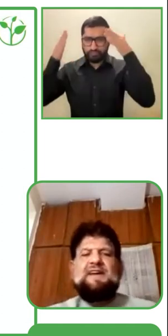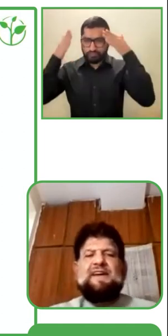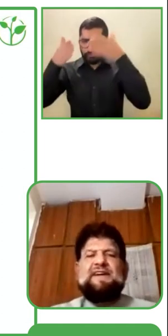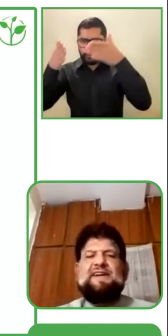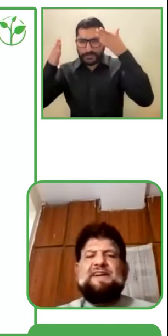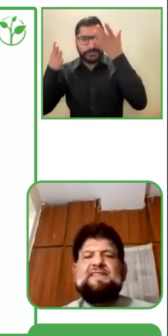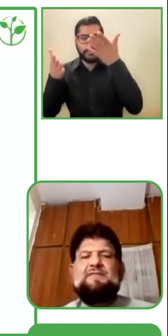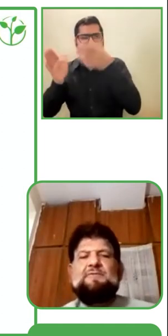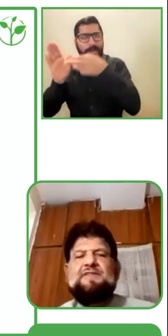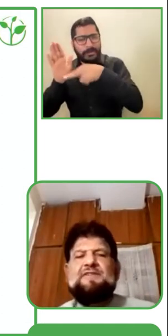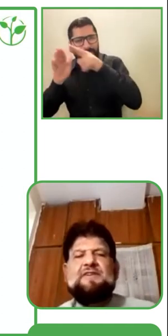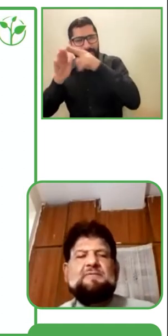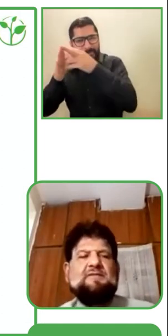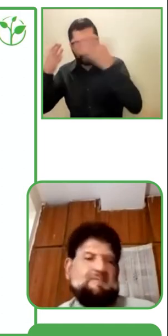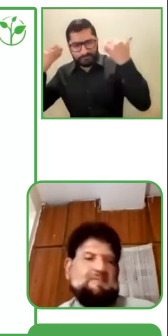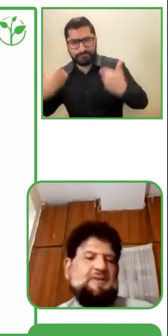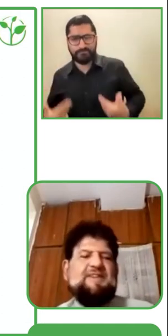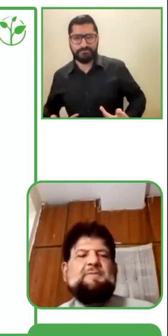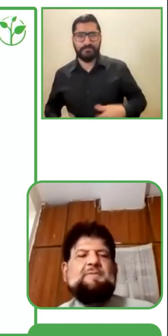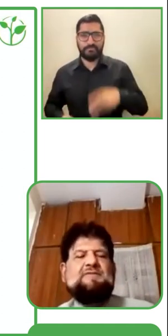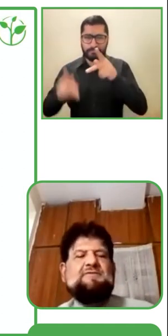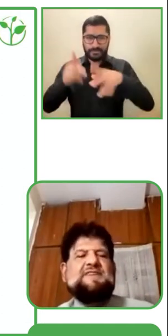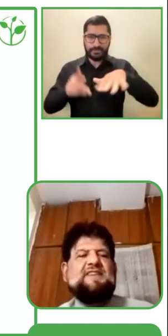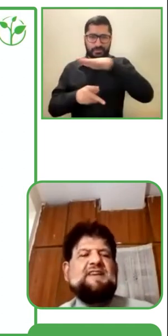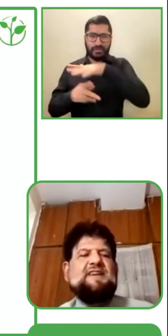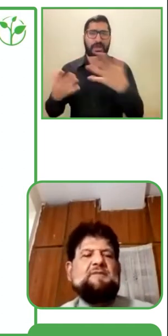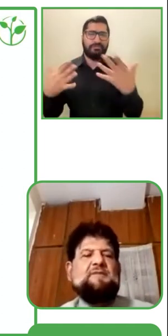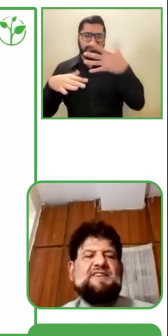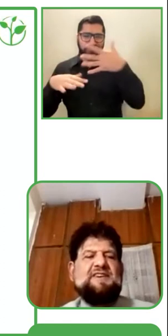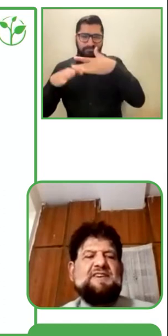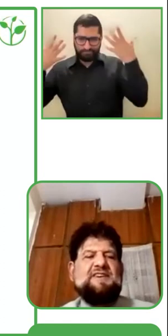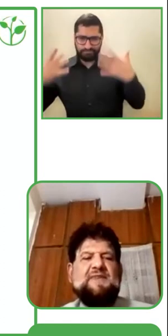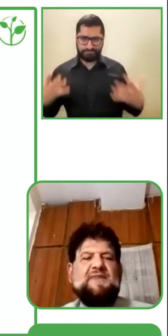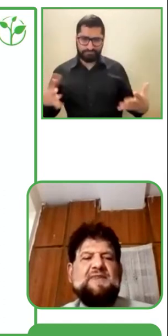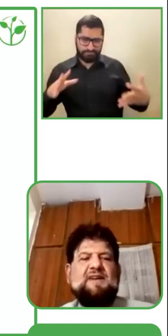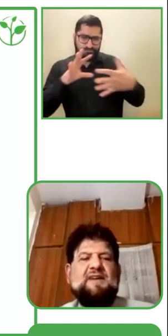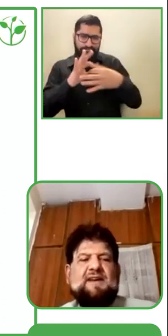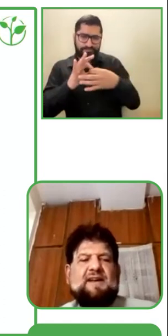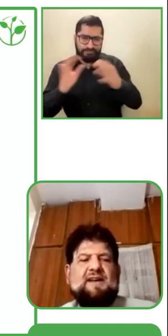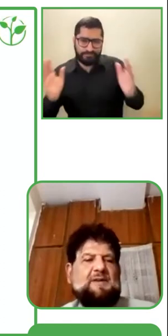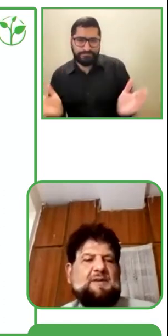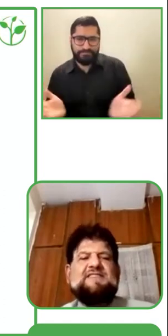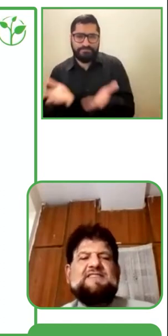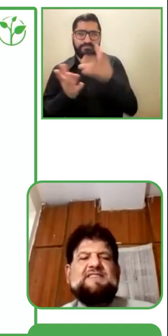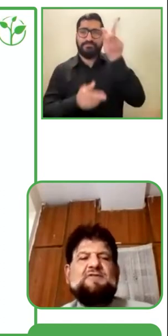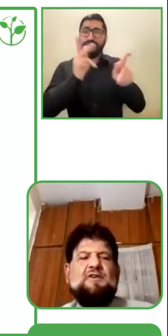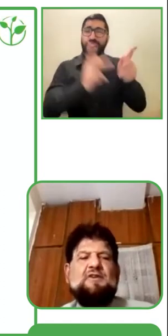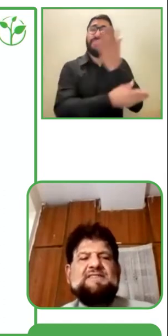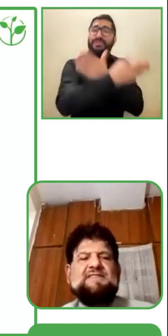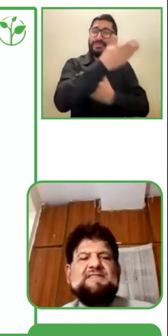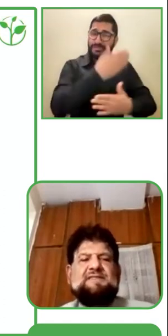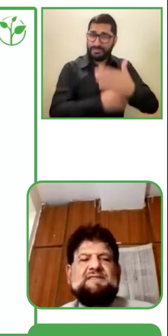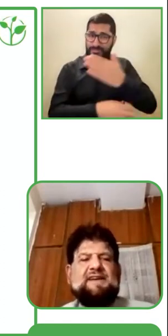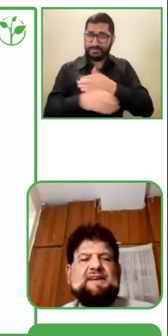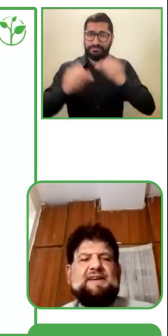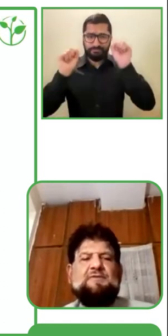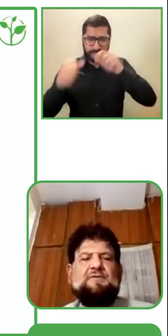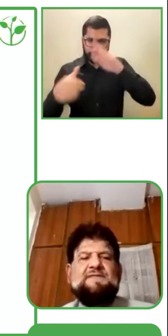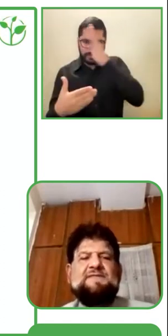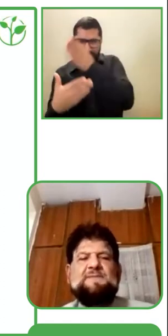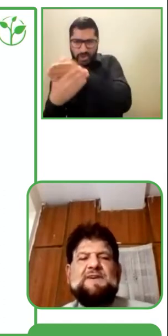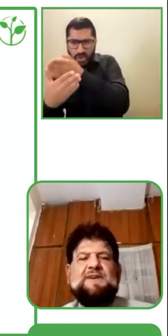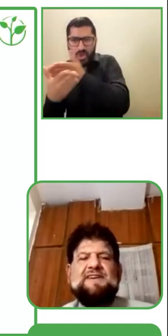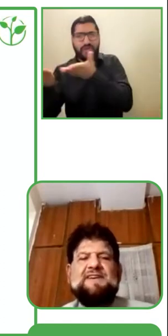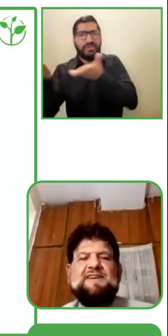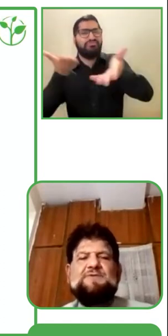people and other vulnerable groups in the community. Our project goal is the goal of